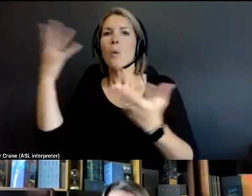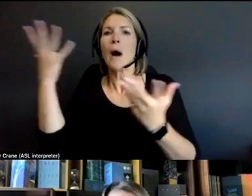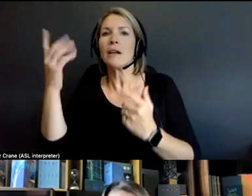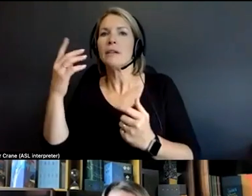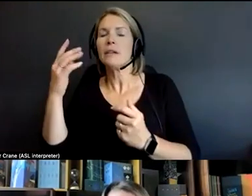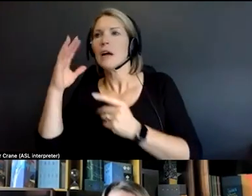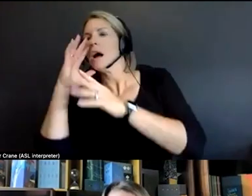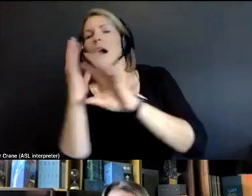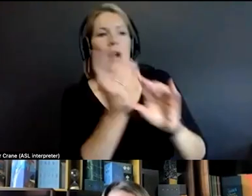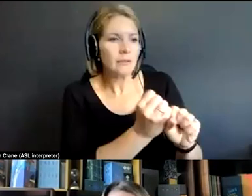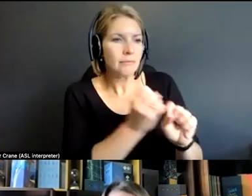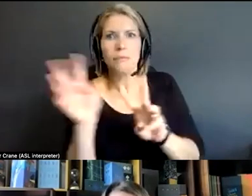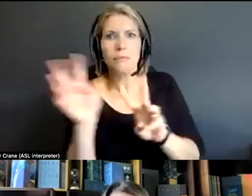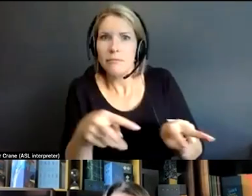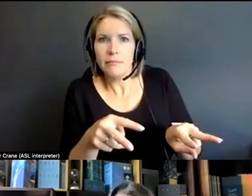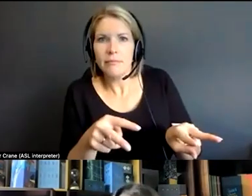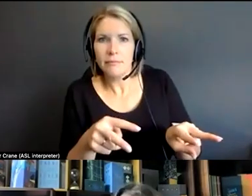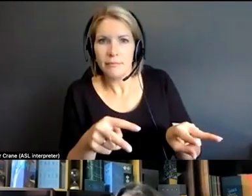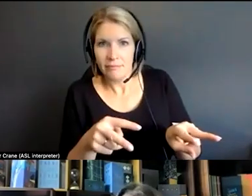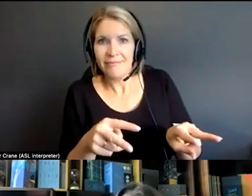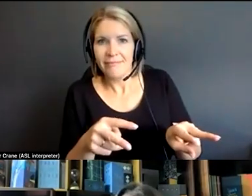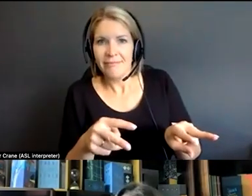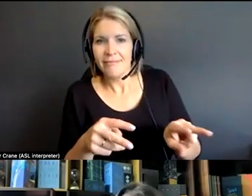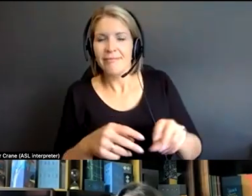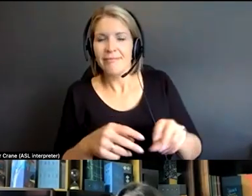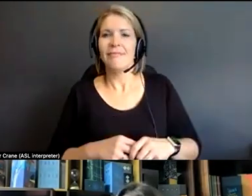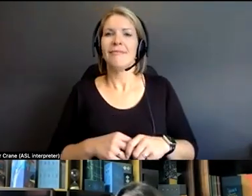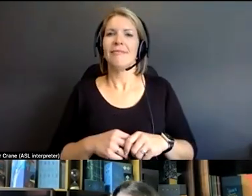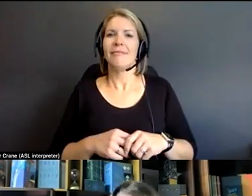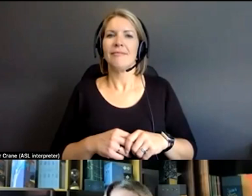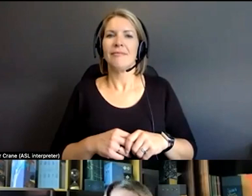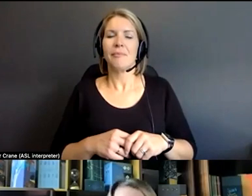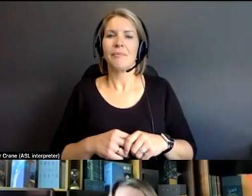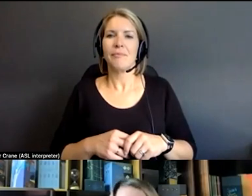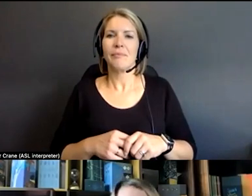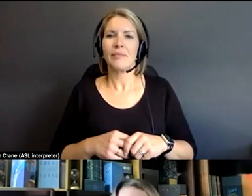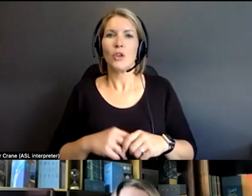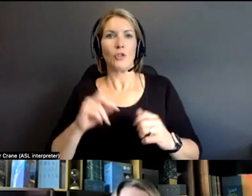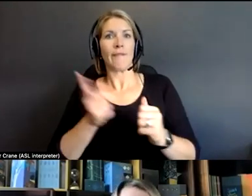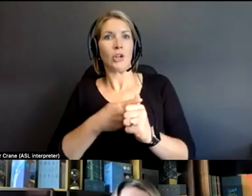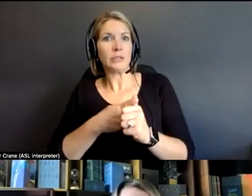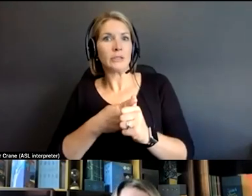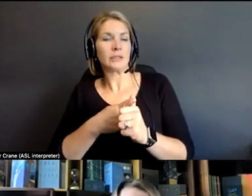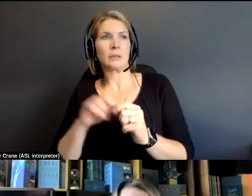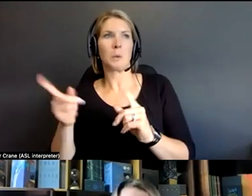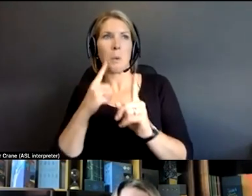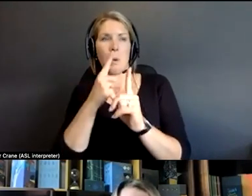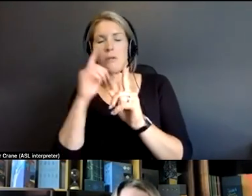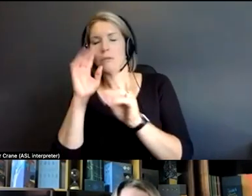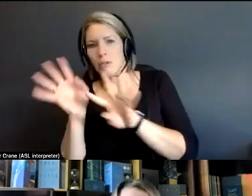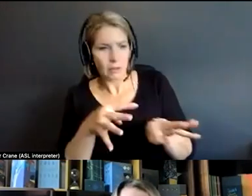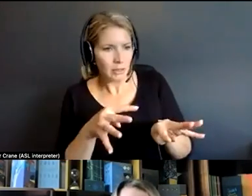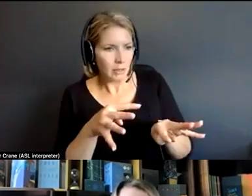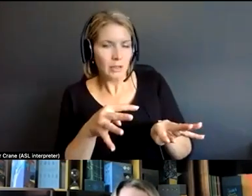So I think grabbing your attention and creating a compelling piece of design, whether it's